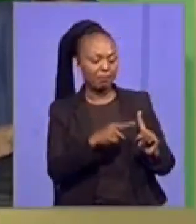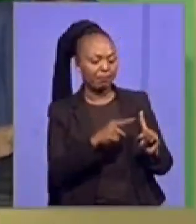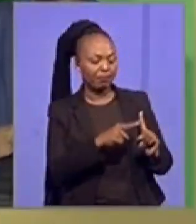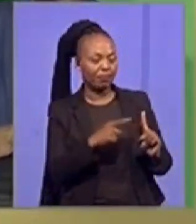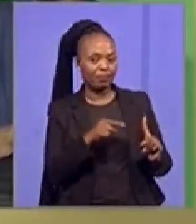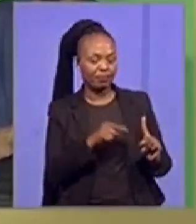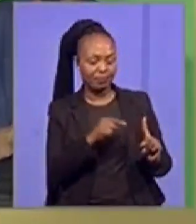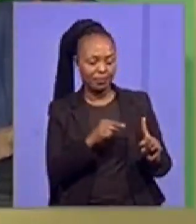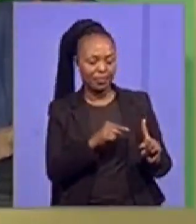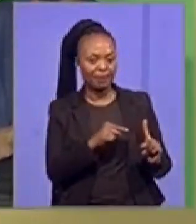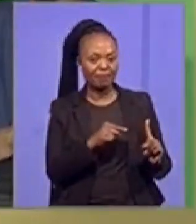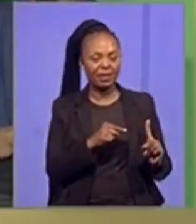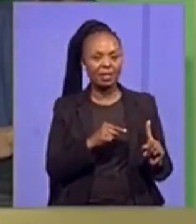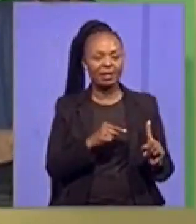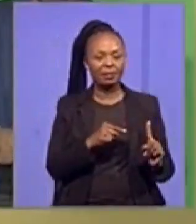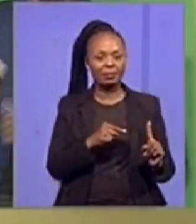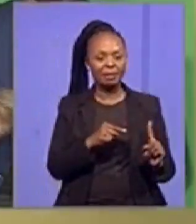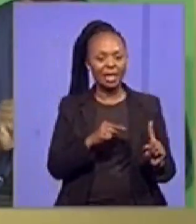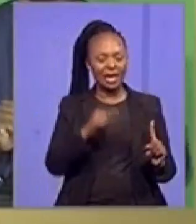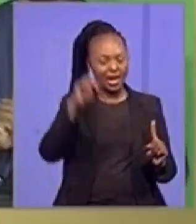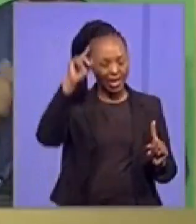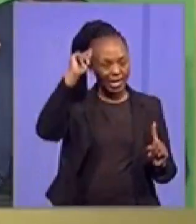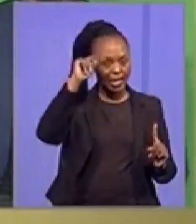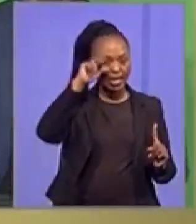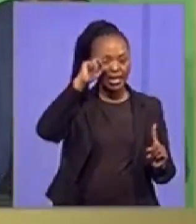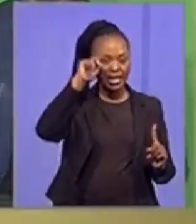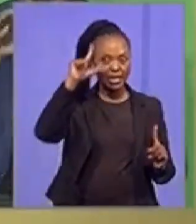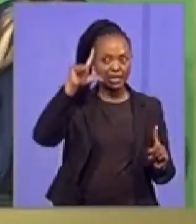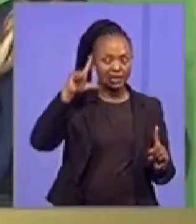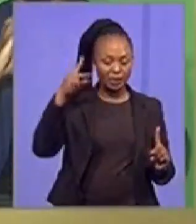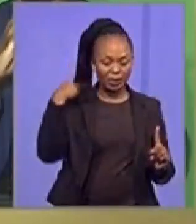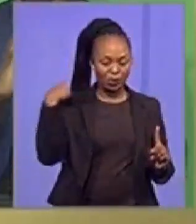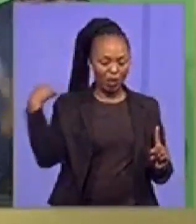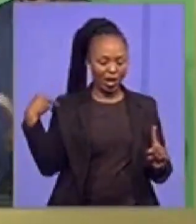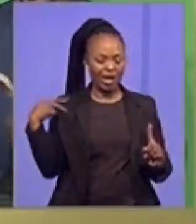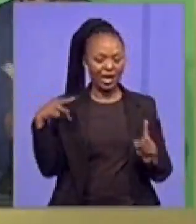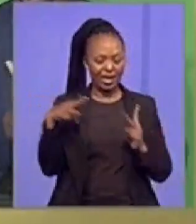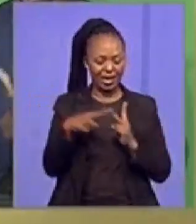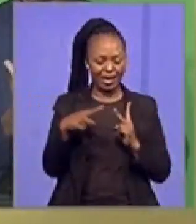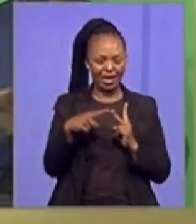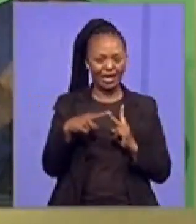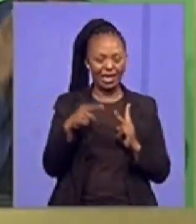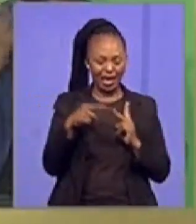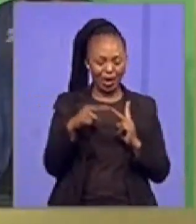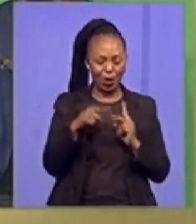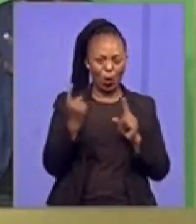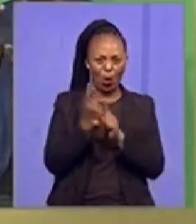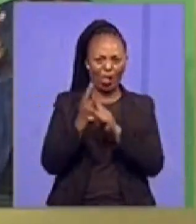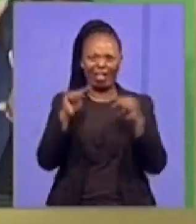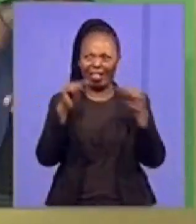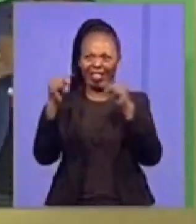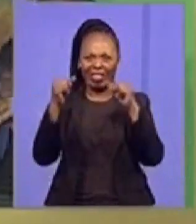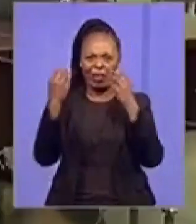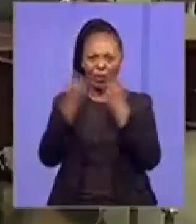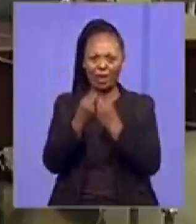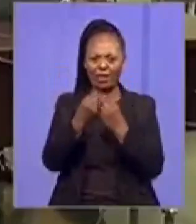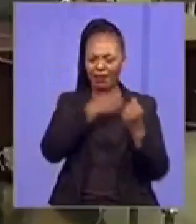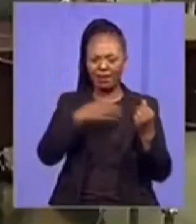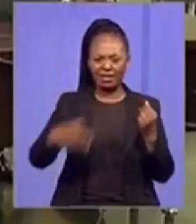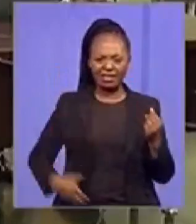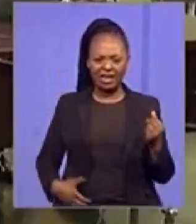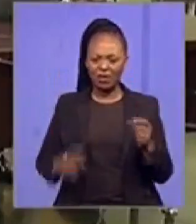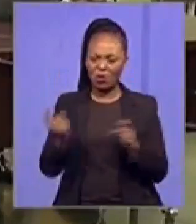wa Maloba le tona Lindiwe Sisulu le ileng hore o no bonahala hore ehlile ho hang a sa ananela